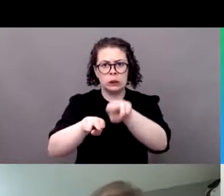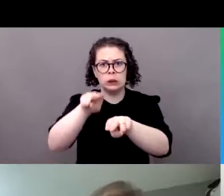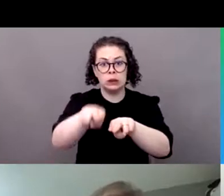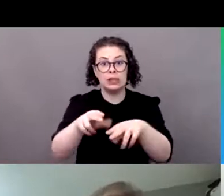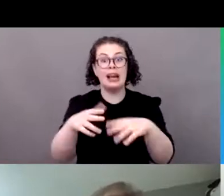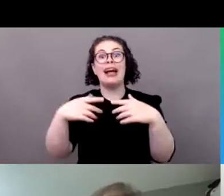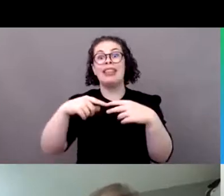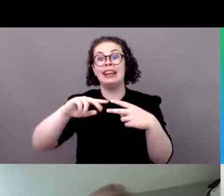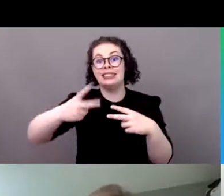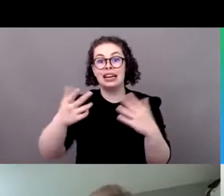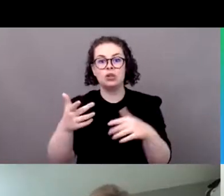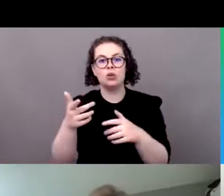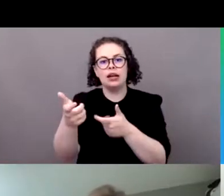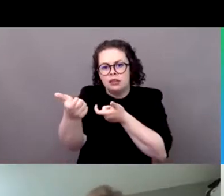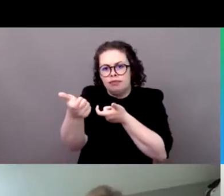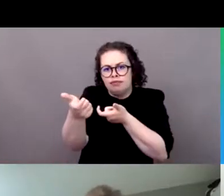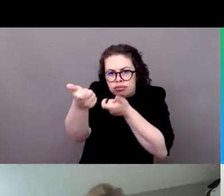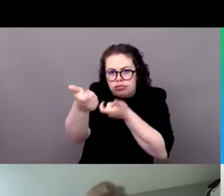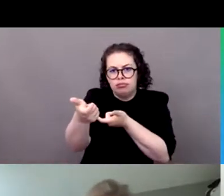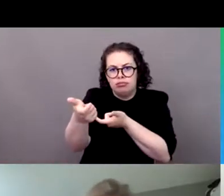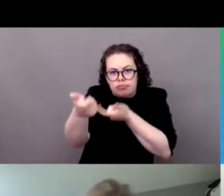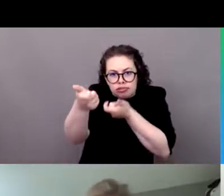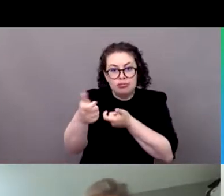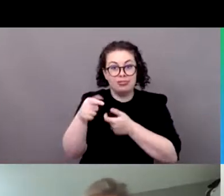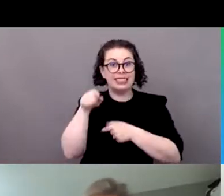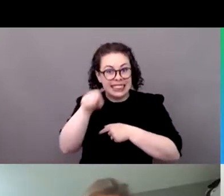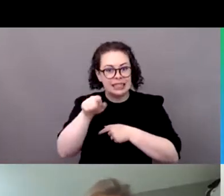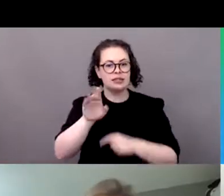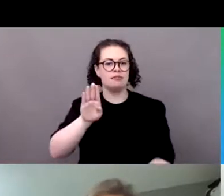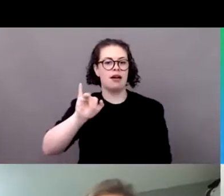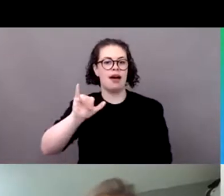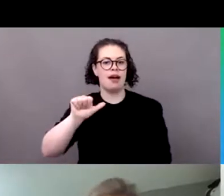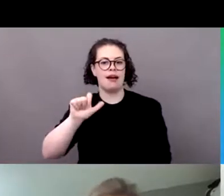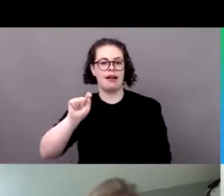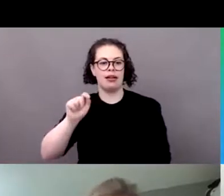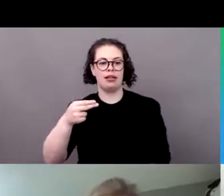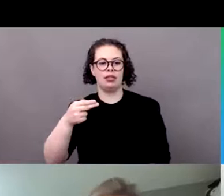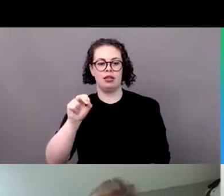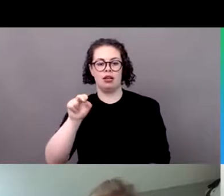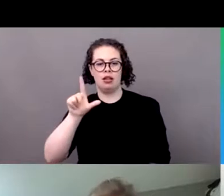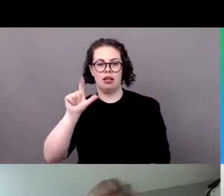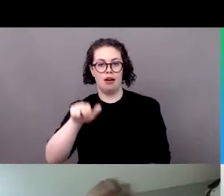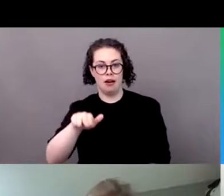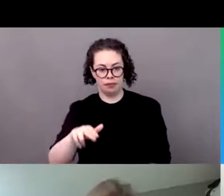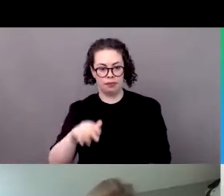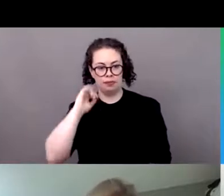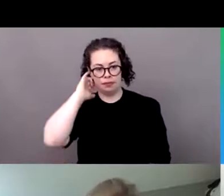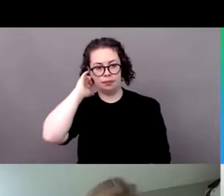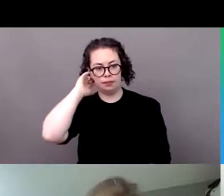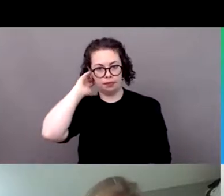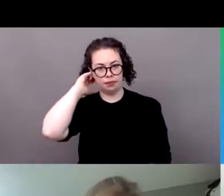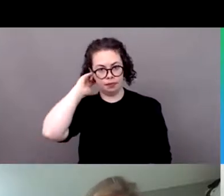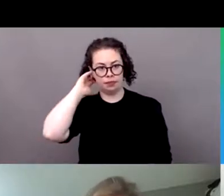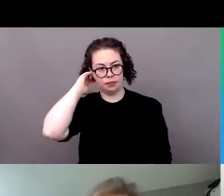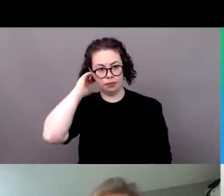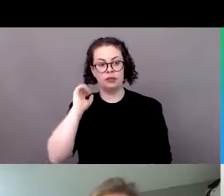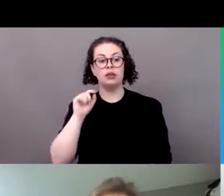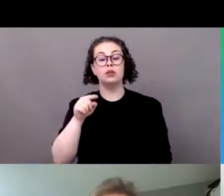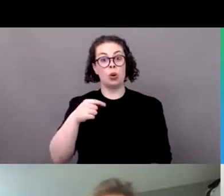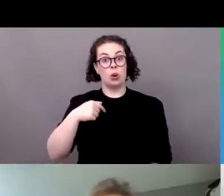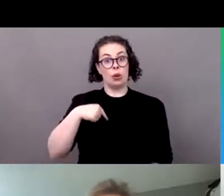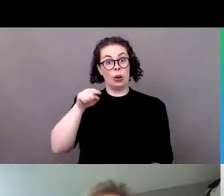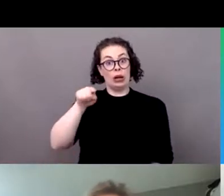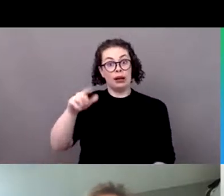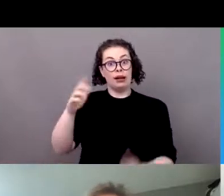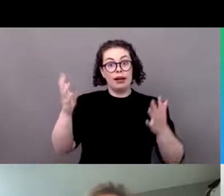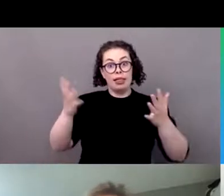now, obviously, sustainability and the environment and climate are extremely important issues for us as a winter sport.